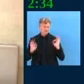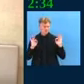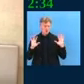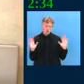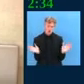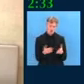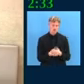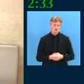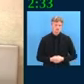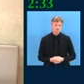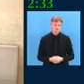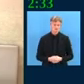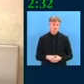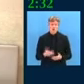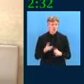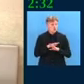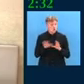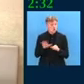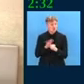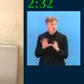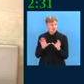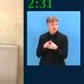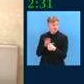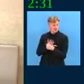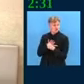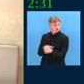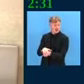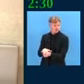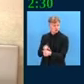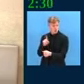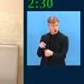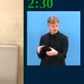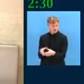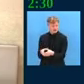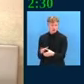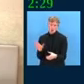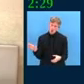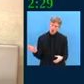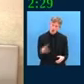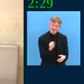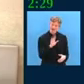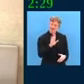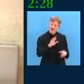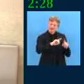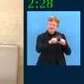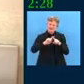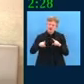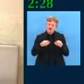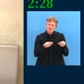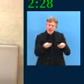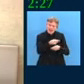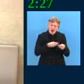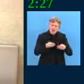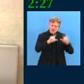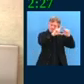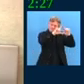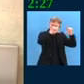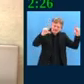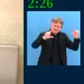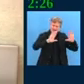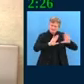no discrimination against any sect. All sects have their own businesses at national level and represented accordingly. At religious level,